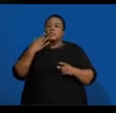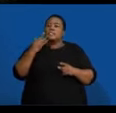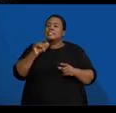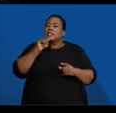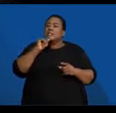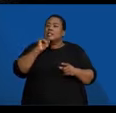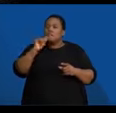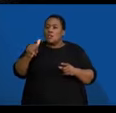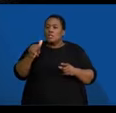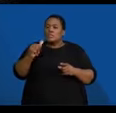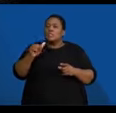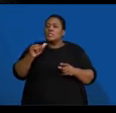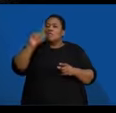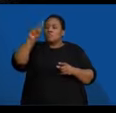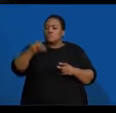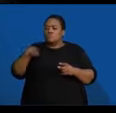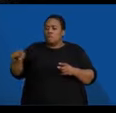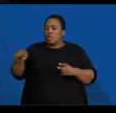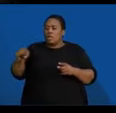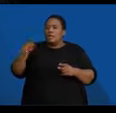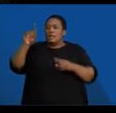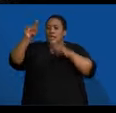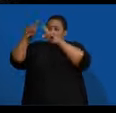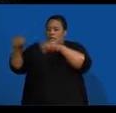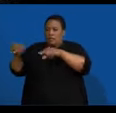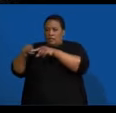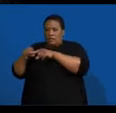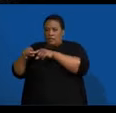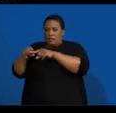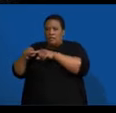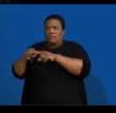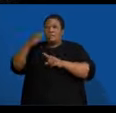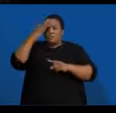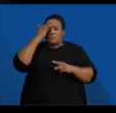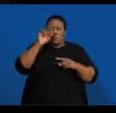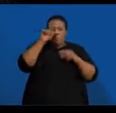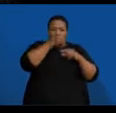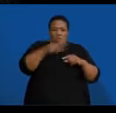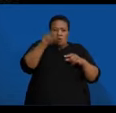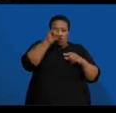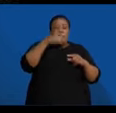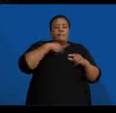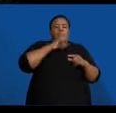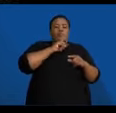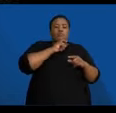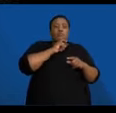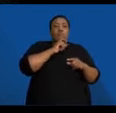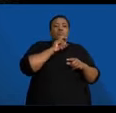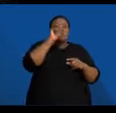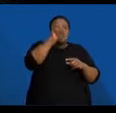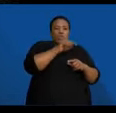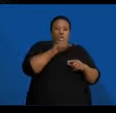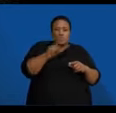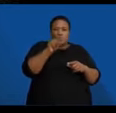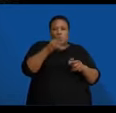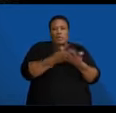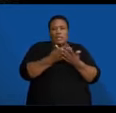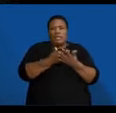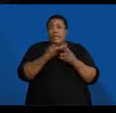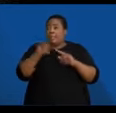non-right-angled triangle. You know that with a right-angled triangle, I can use my ratios, I can use the theorem of Pythagoras. With